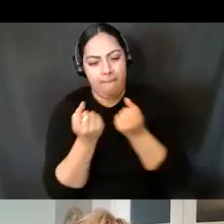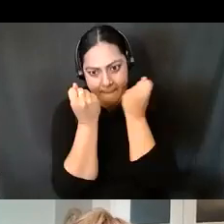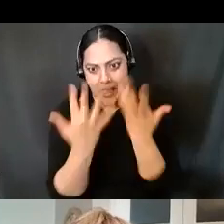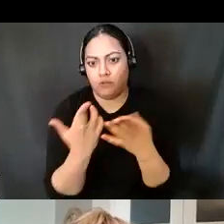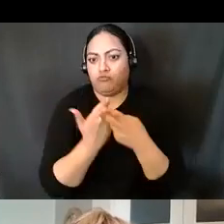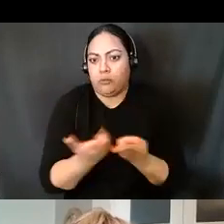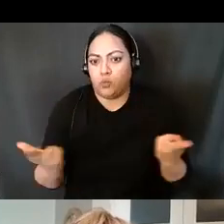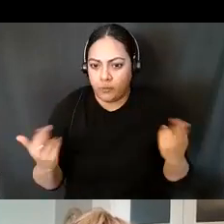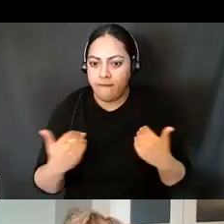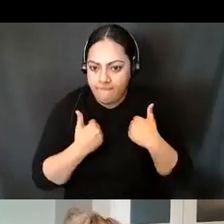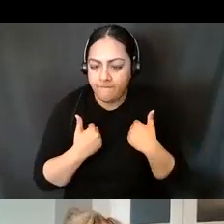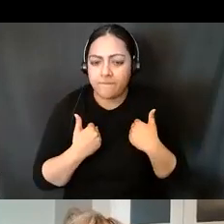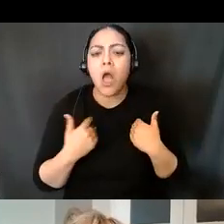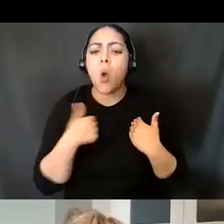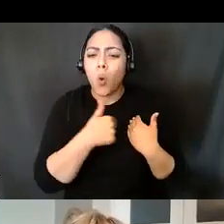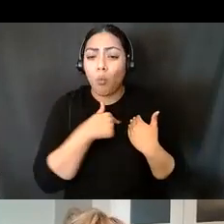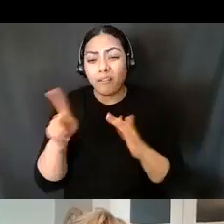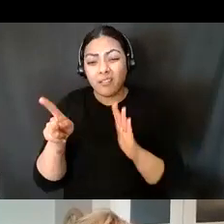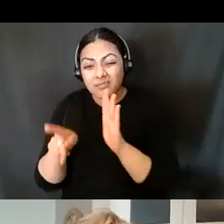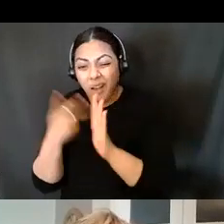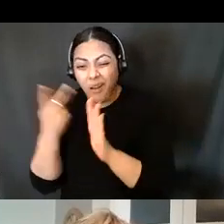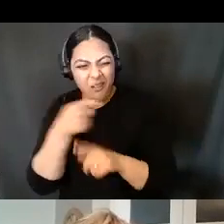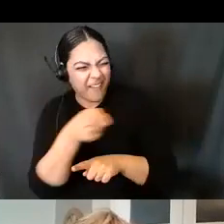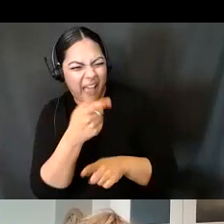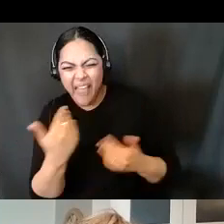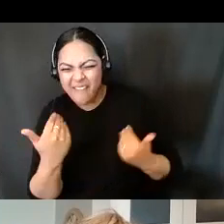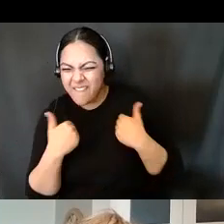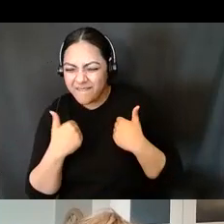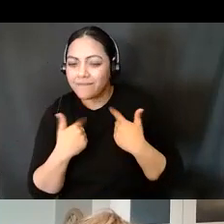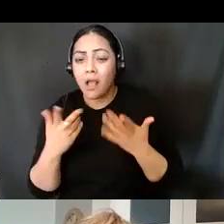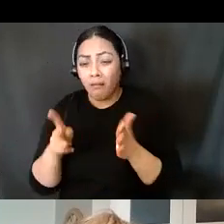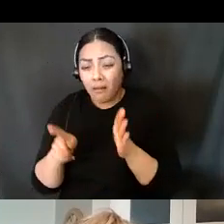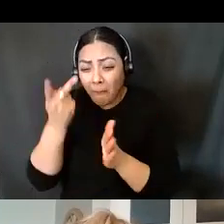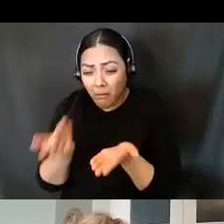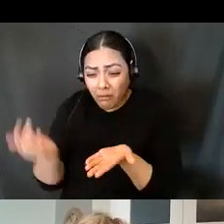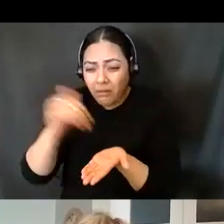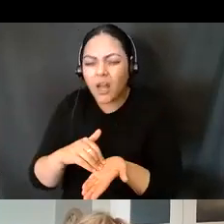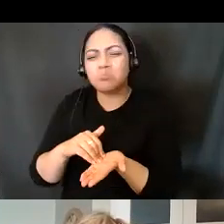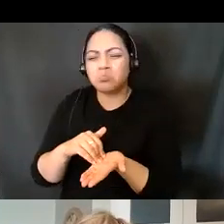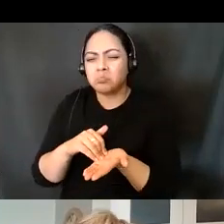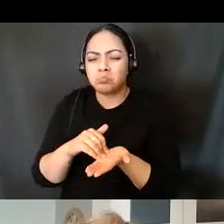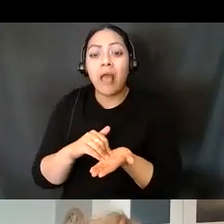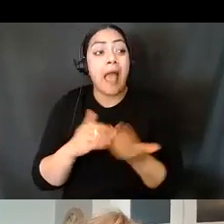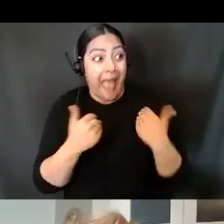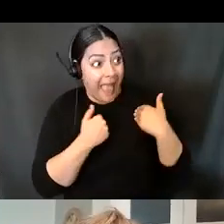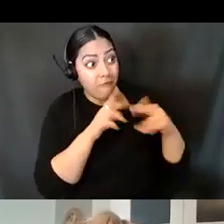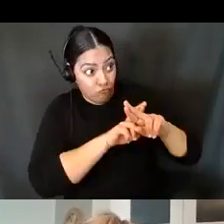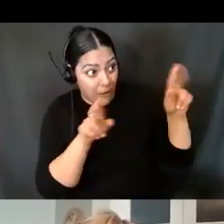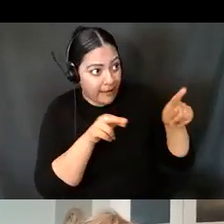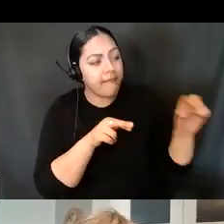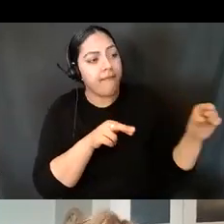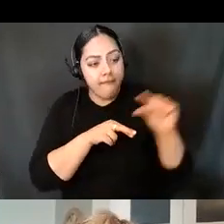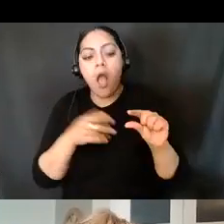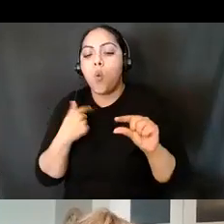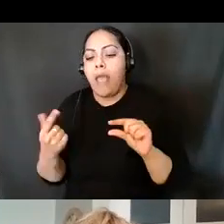And so we didn't want to duplicate things that have already been done. It's about building on what